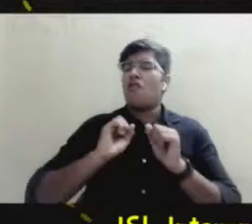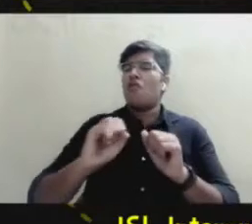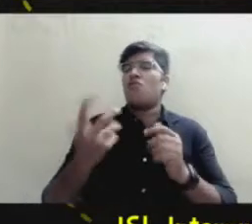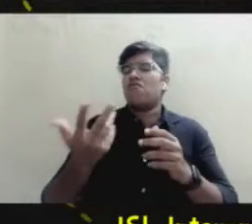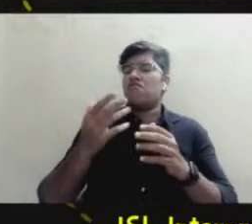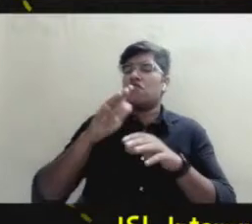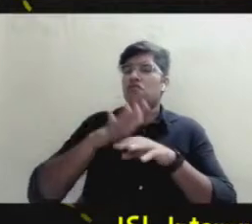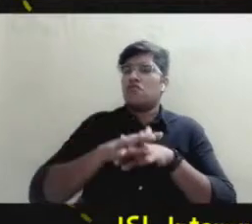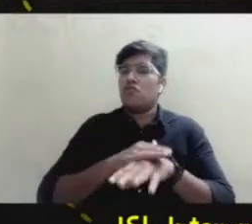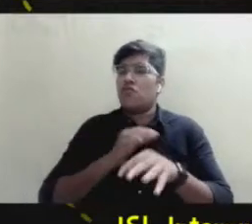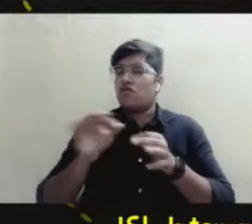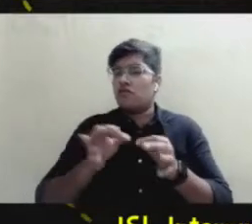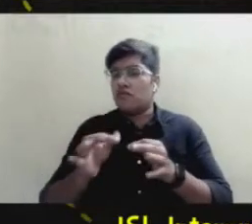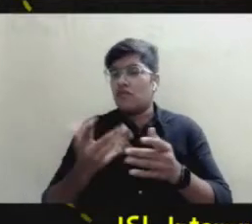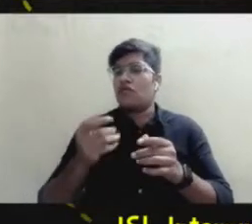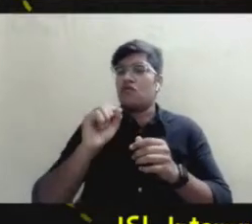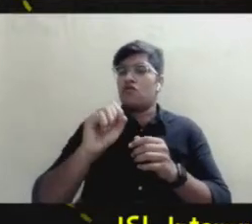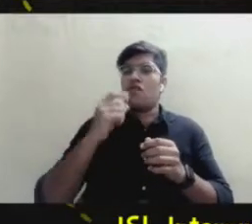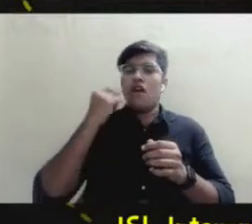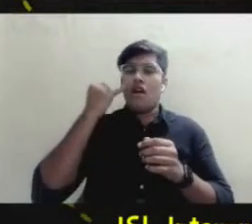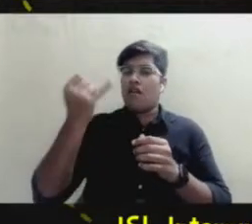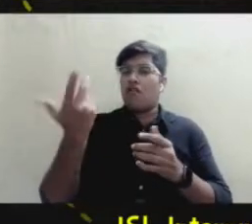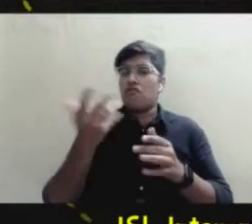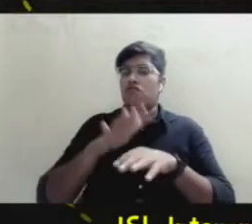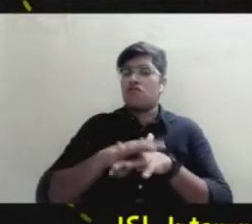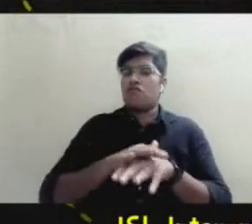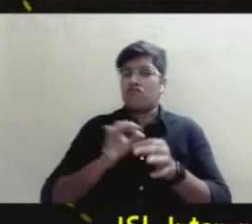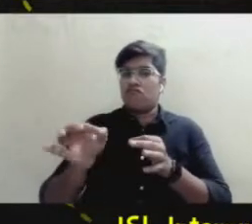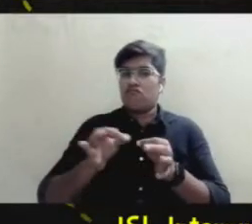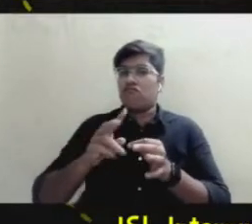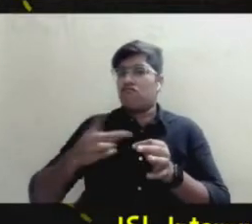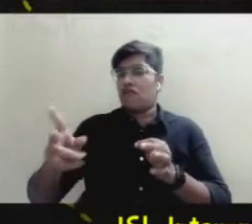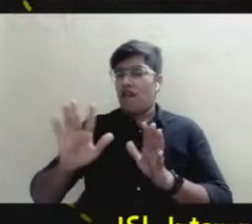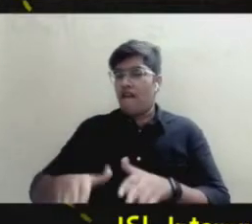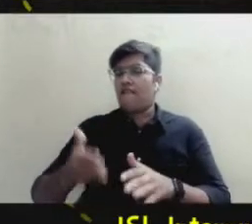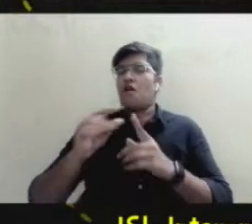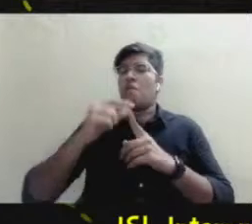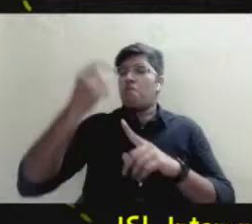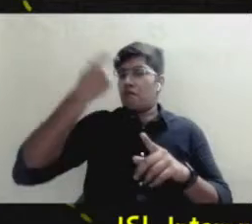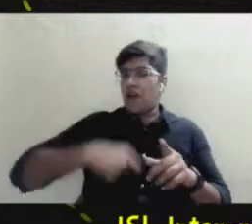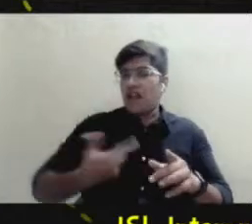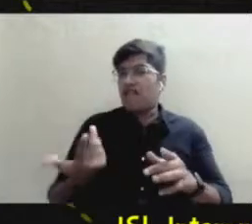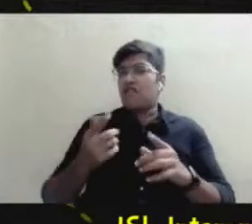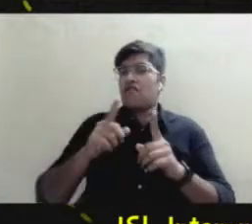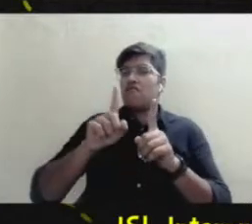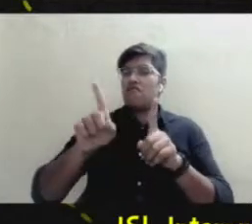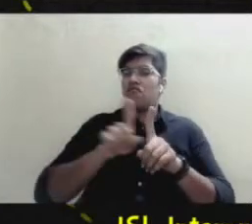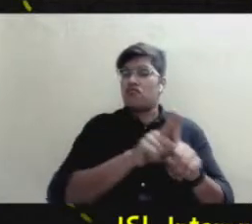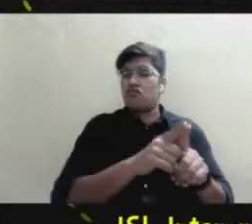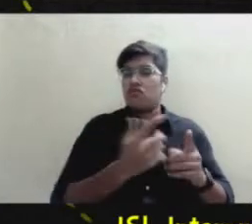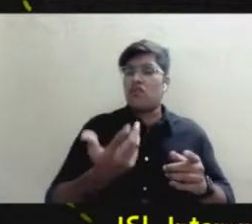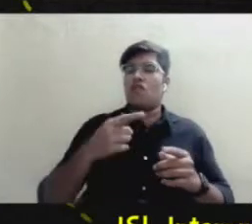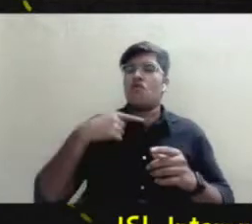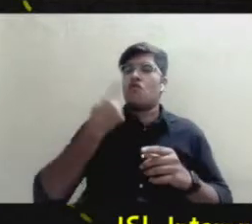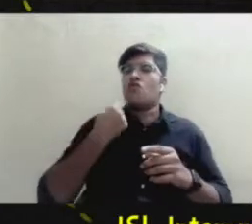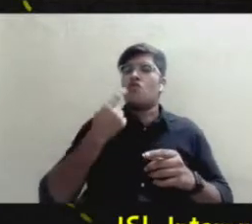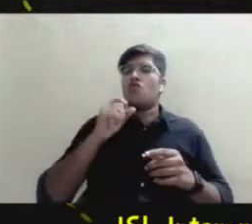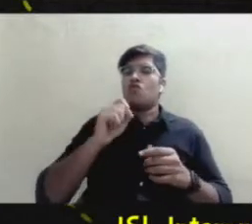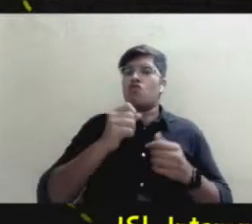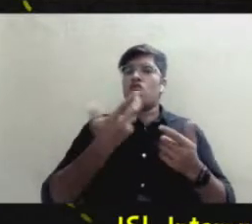is pointing towards those moments of seclusion and privacy which are spent with the beloved. I think,